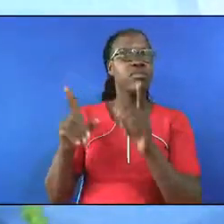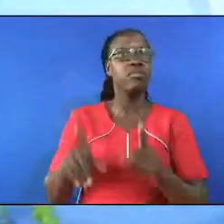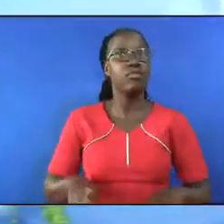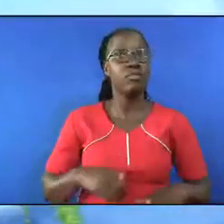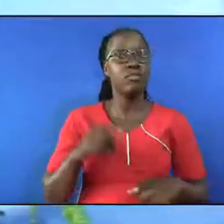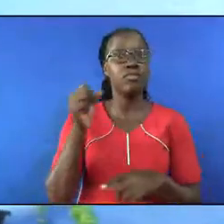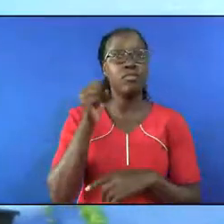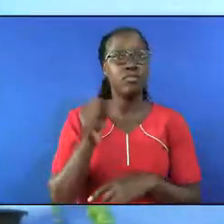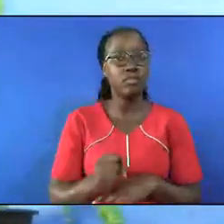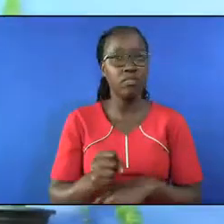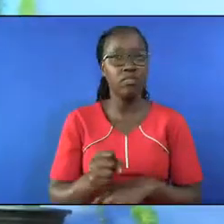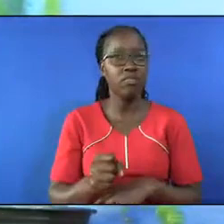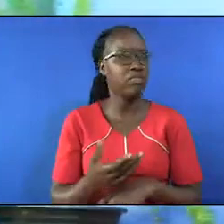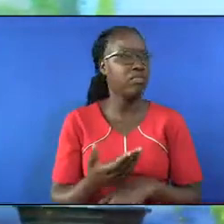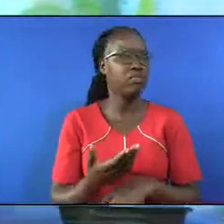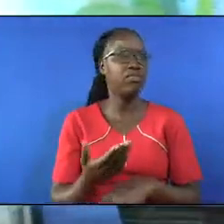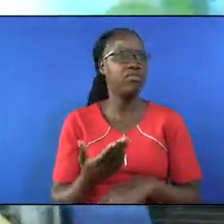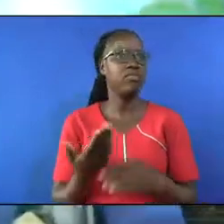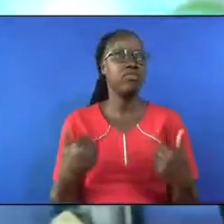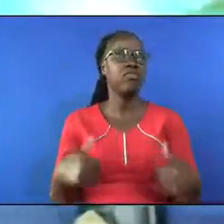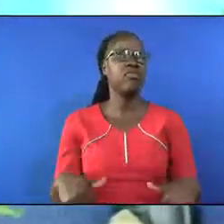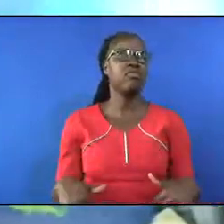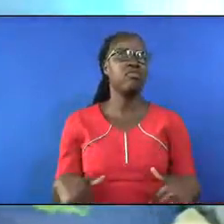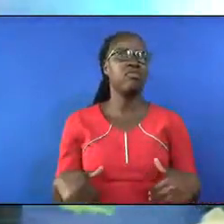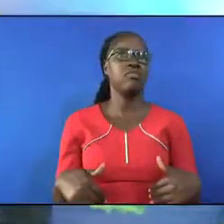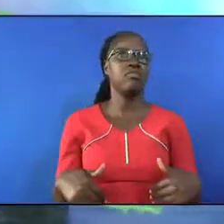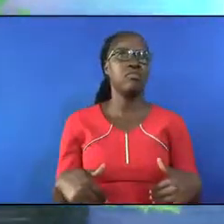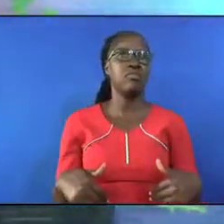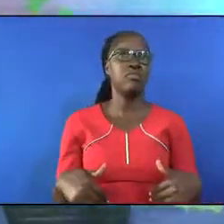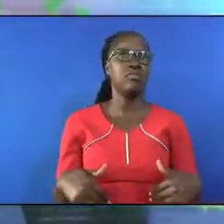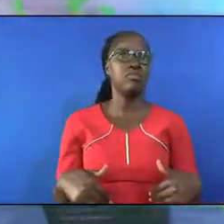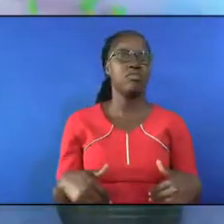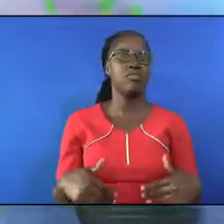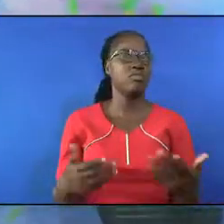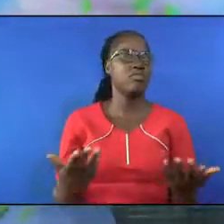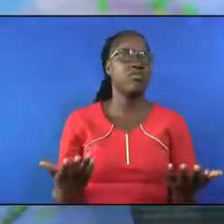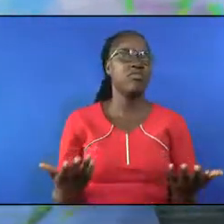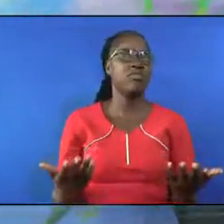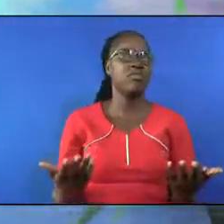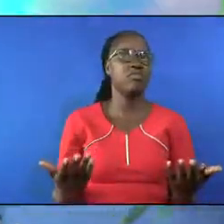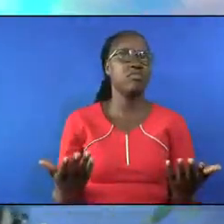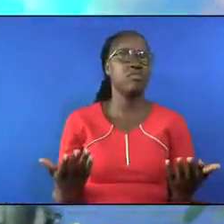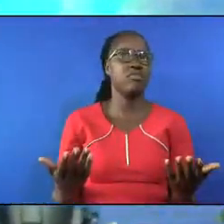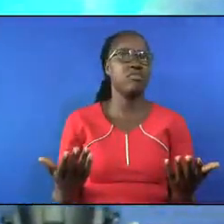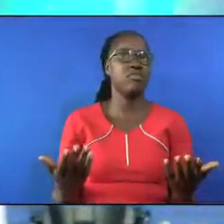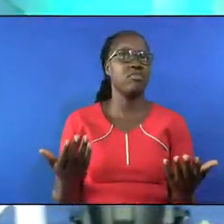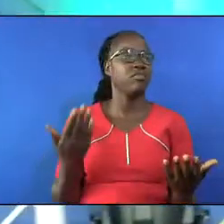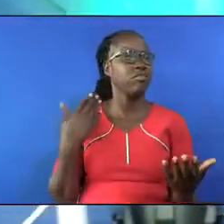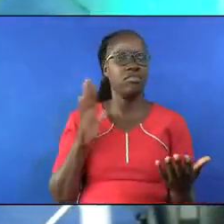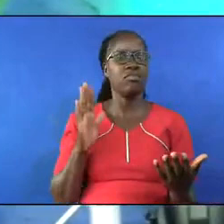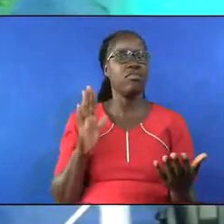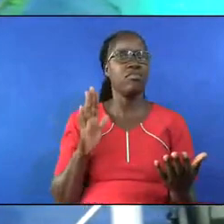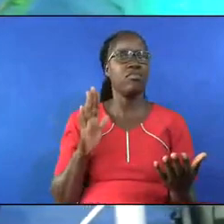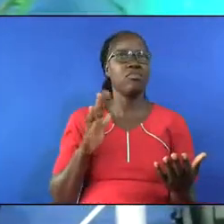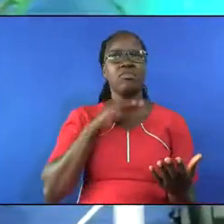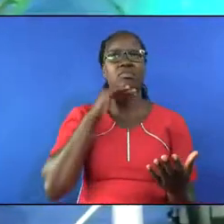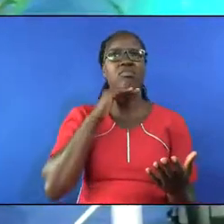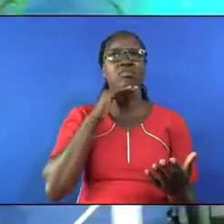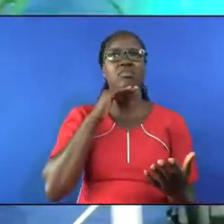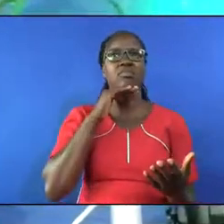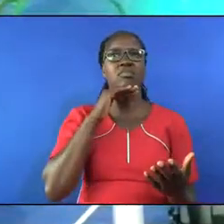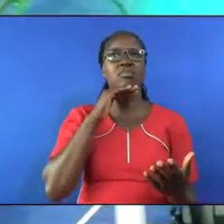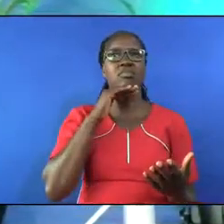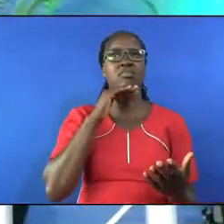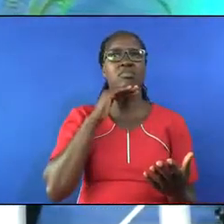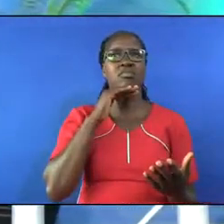to old age. I know, okay, personally, as Natalie, I do not want to, you know, I do not want